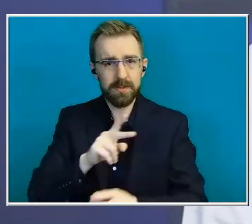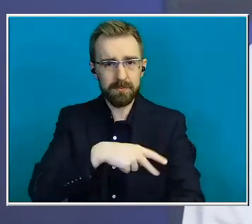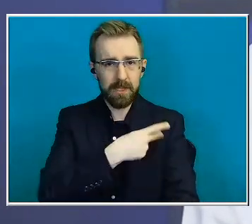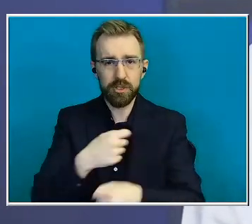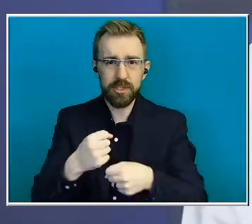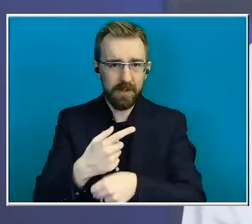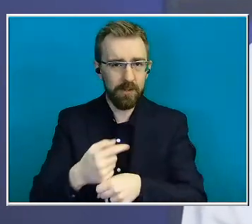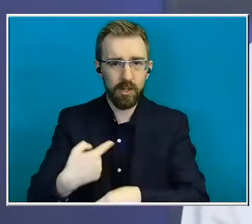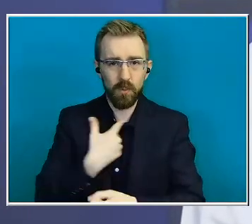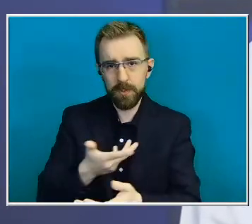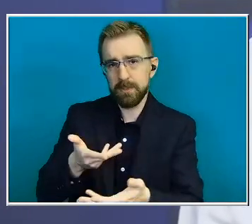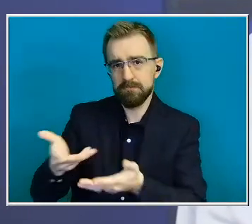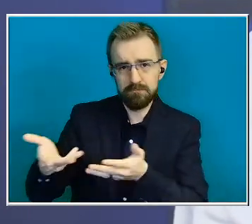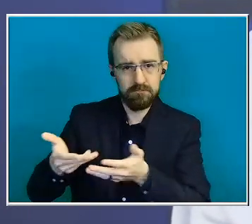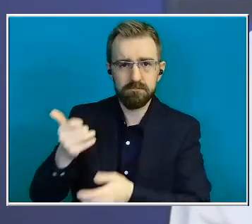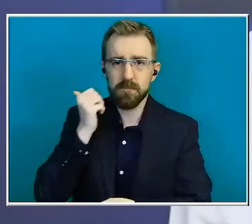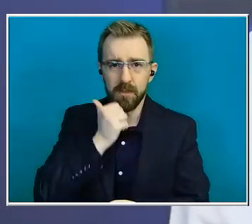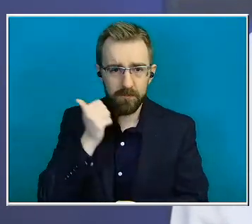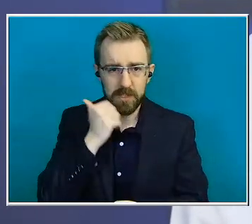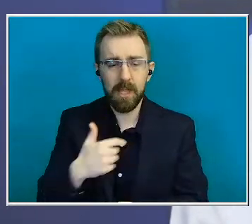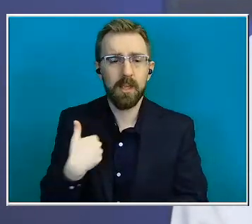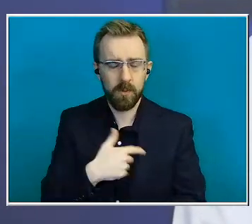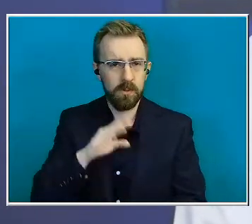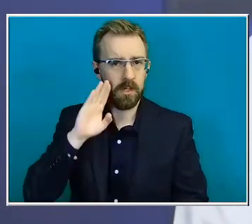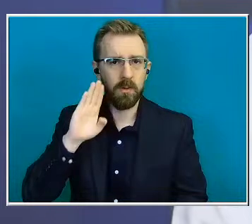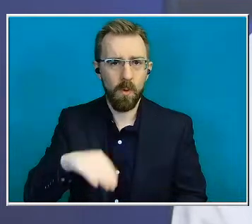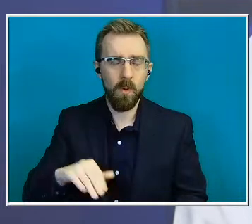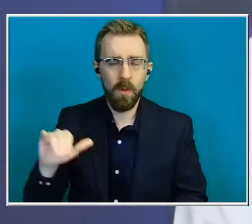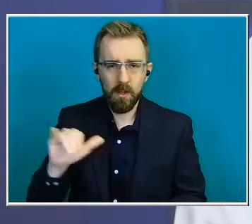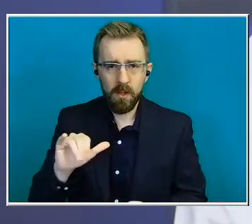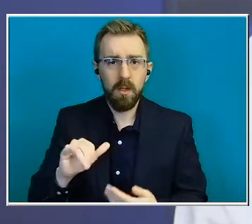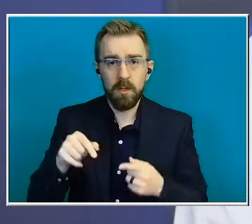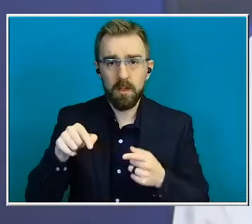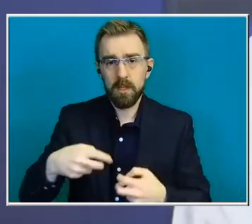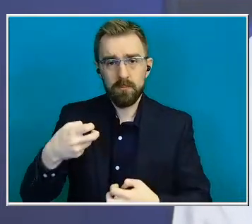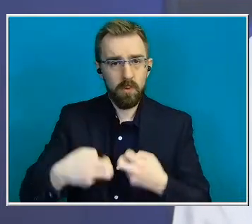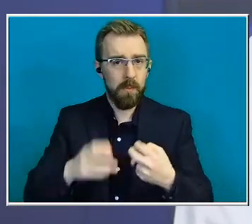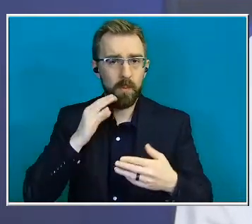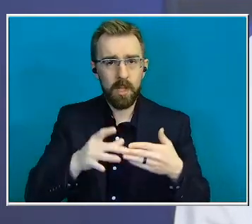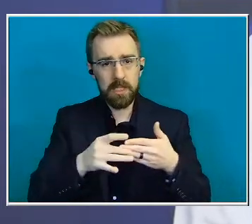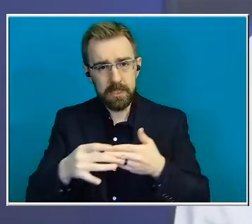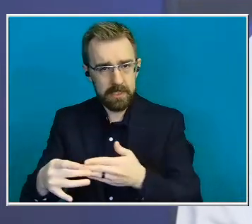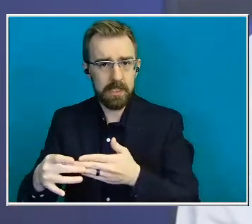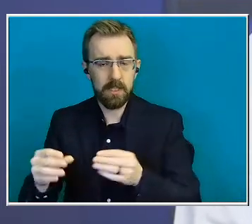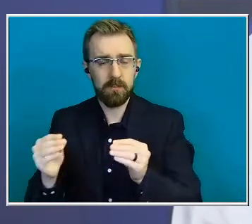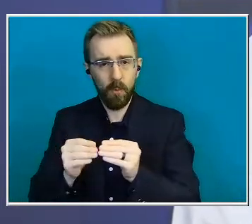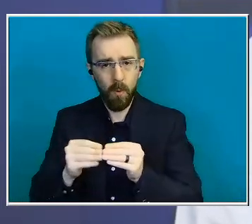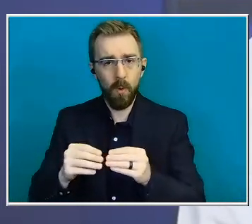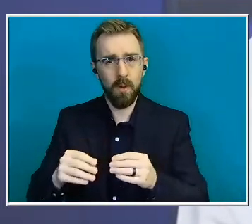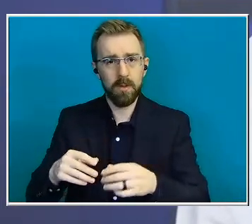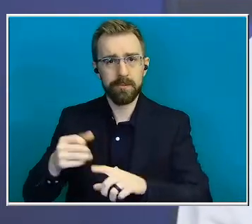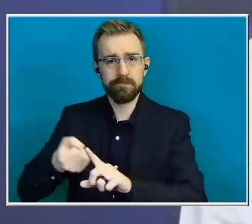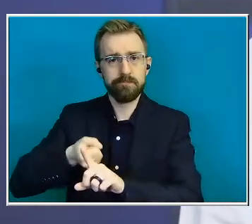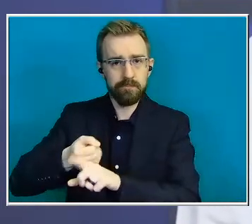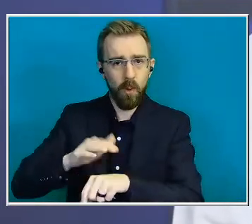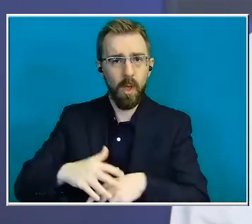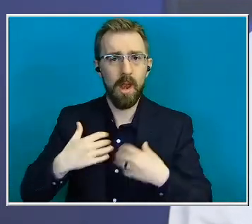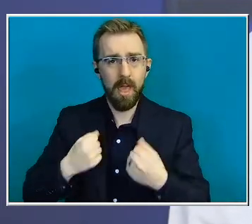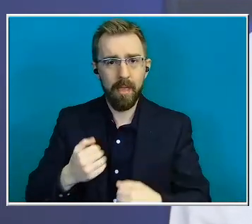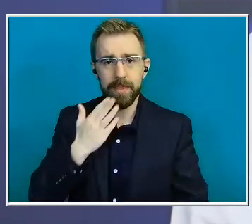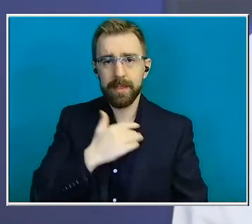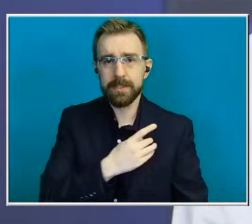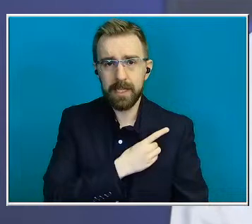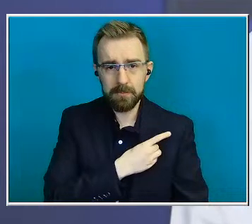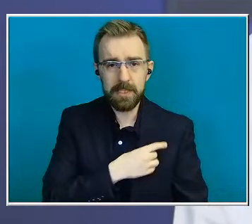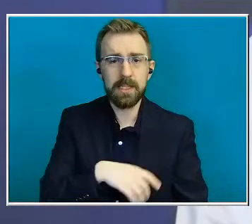daily basis. And we know that this problem is going to lead to downstream effects on their health: diabetes, hypertension, cardiovascular disease, and